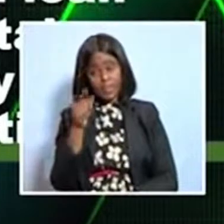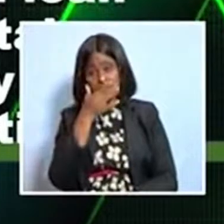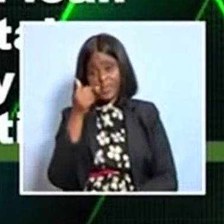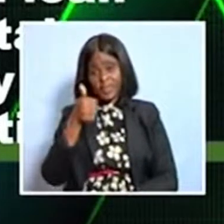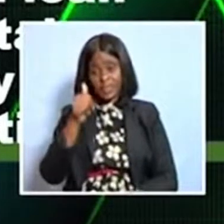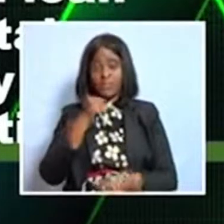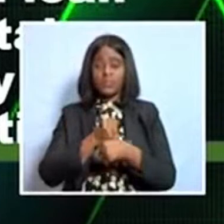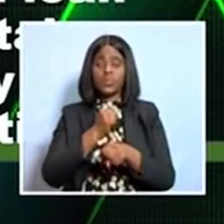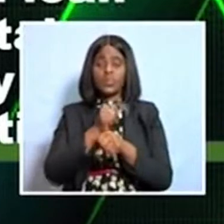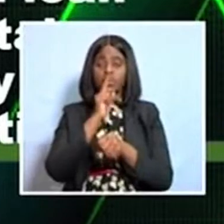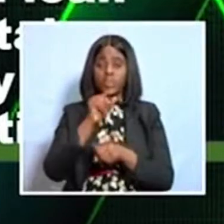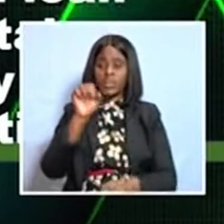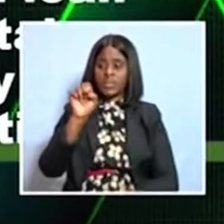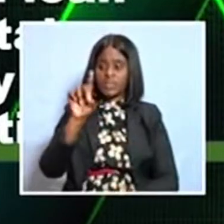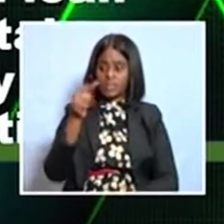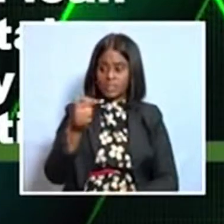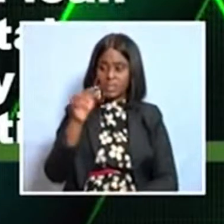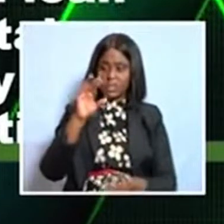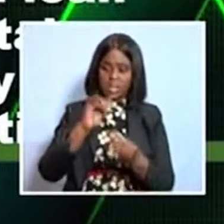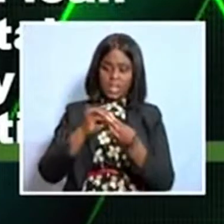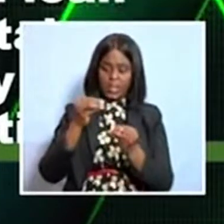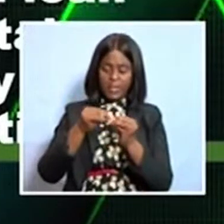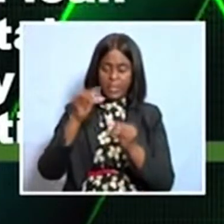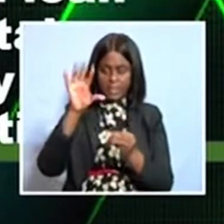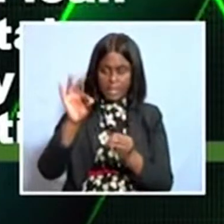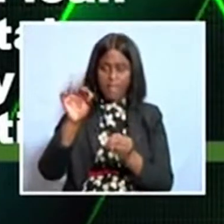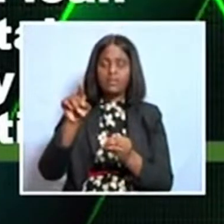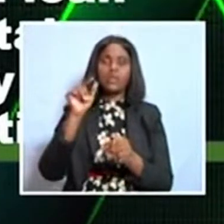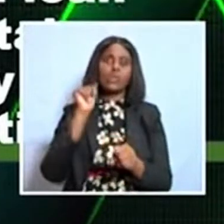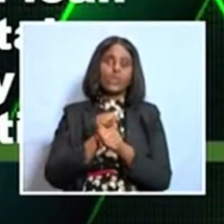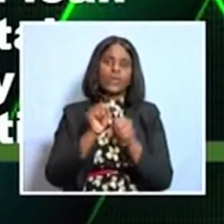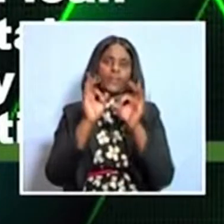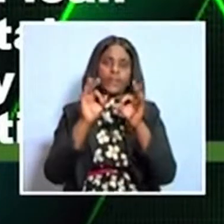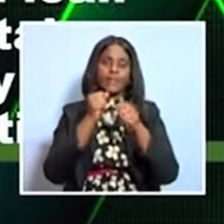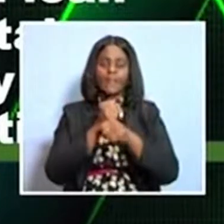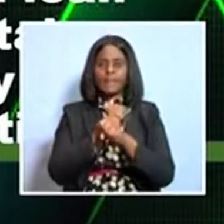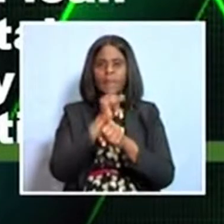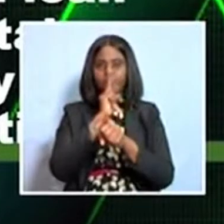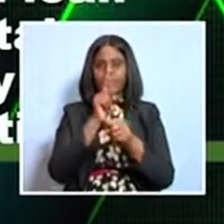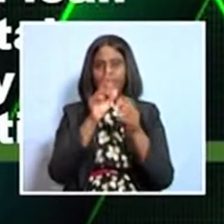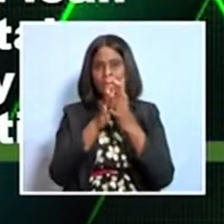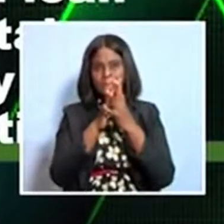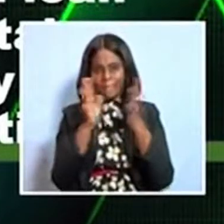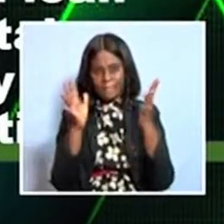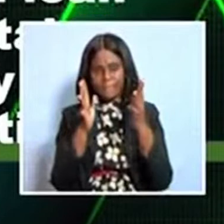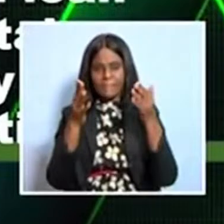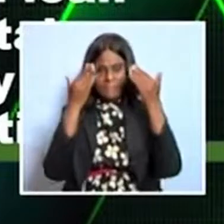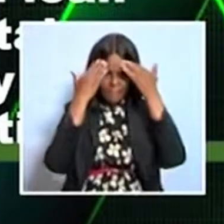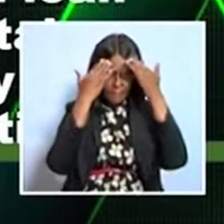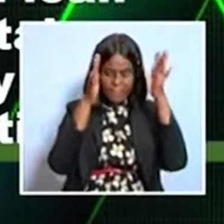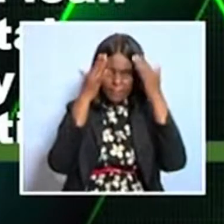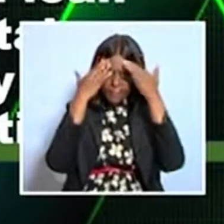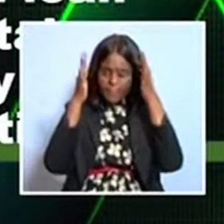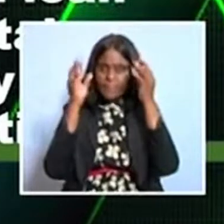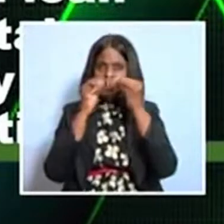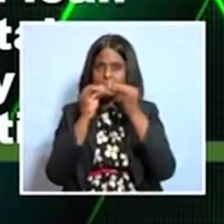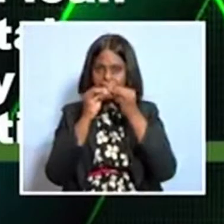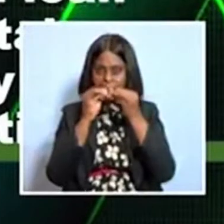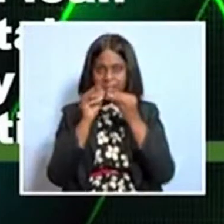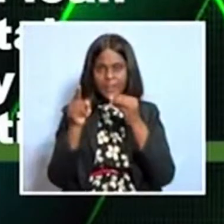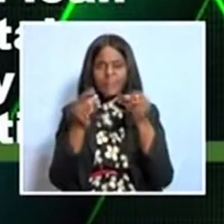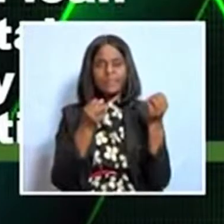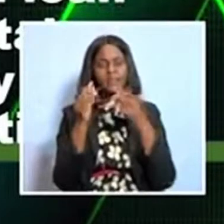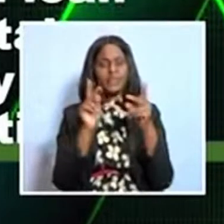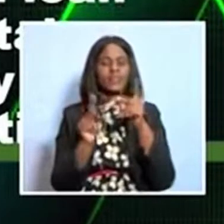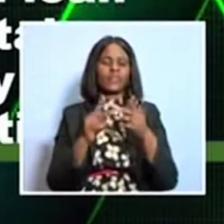ensure the SDG number 9 is actualized by ensuring massive sensitization of the